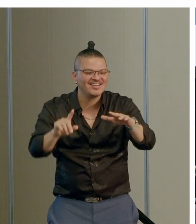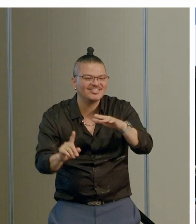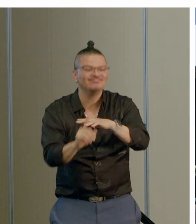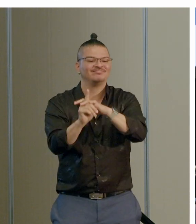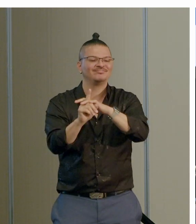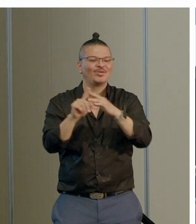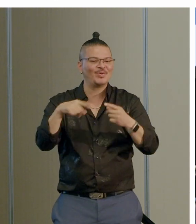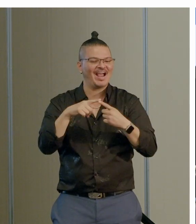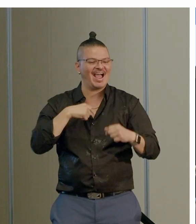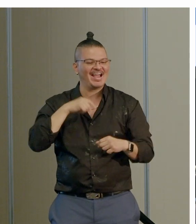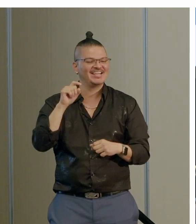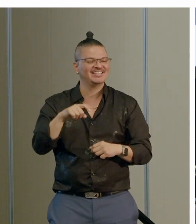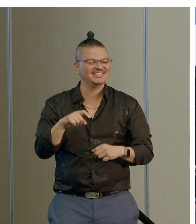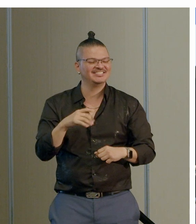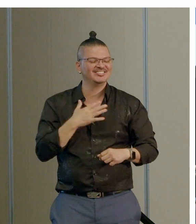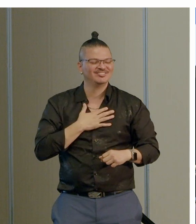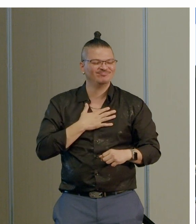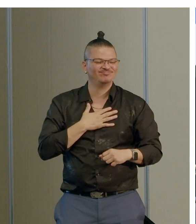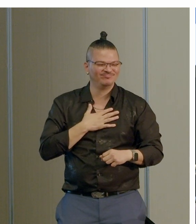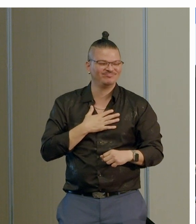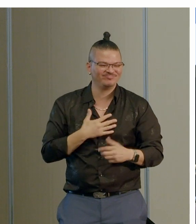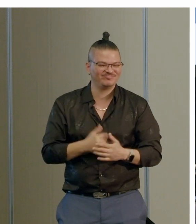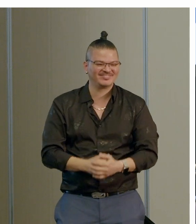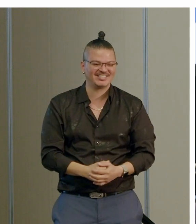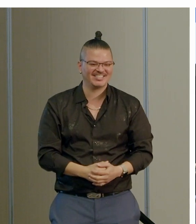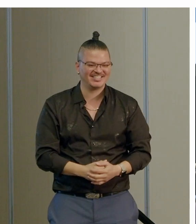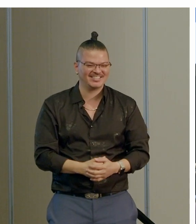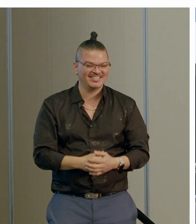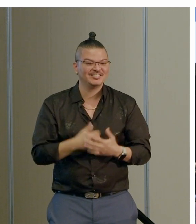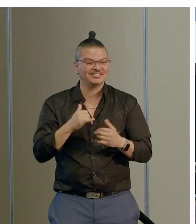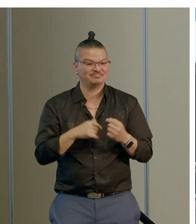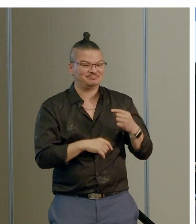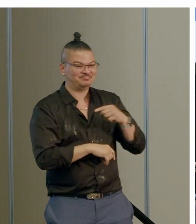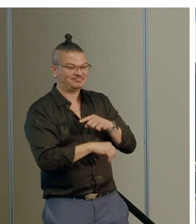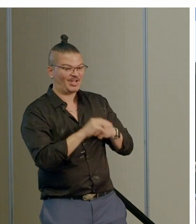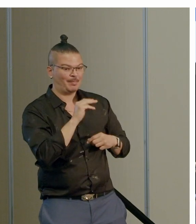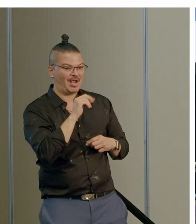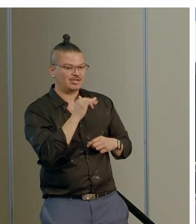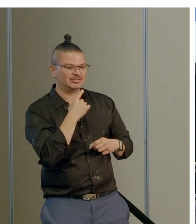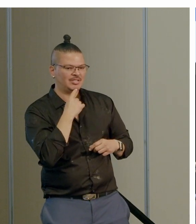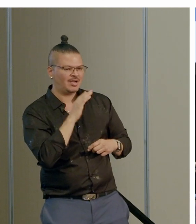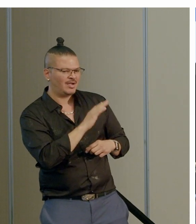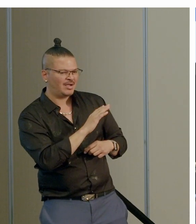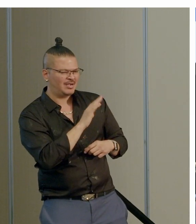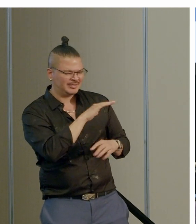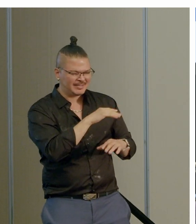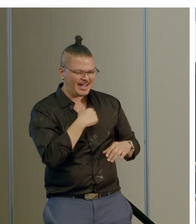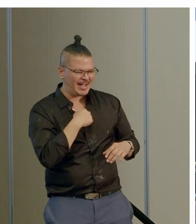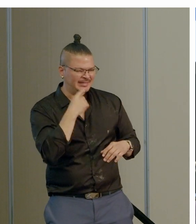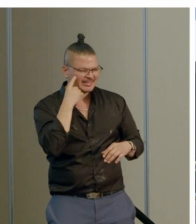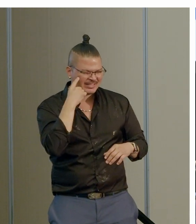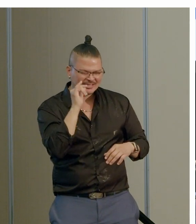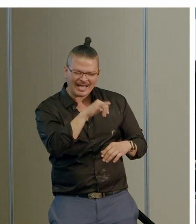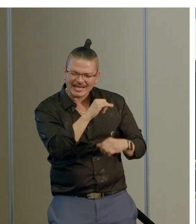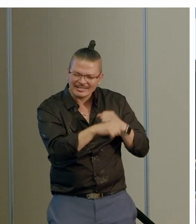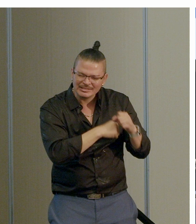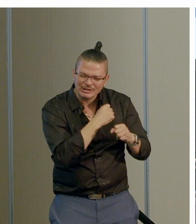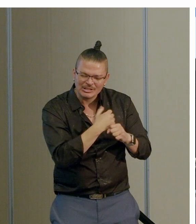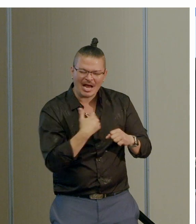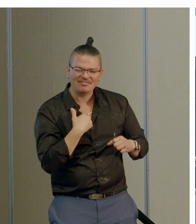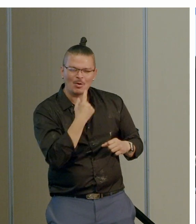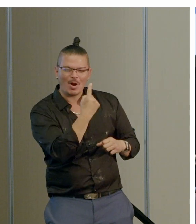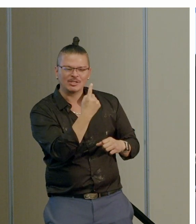But Mary, when she first heard me talk, I think that year, I usually give a couple of presentations a year out